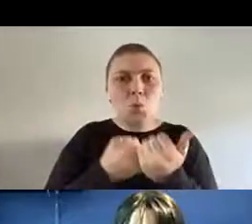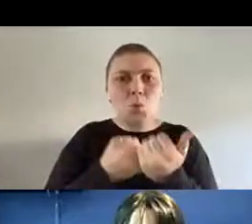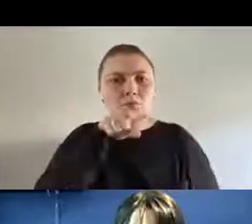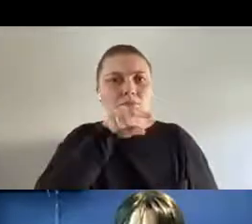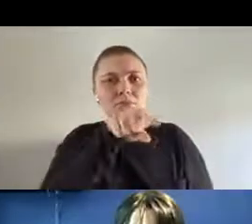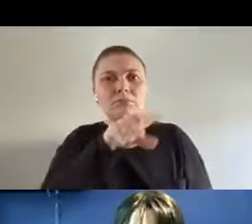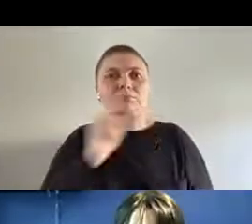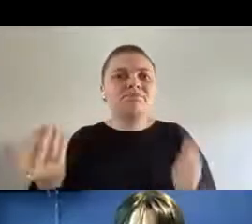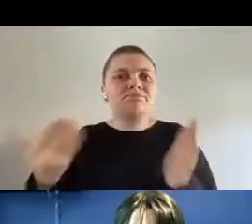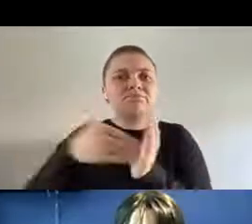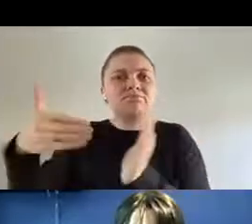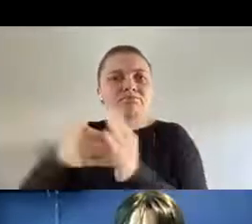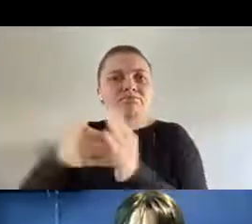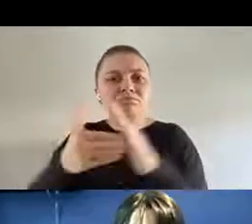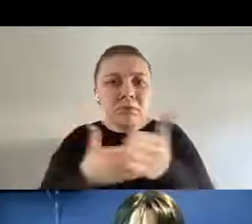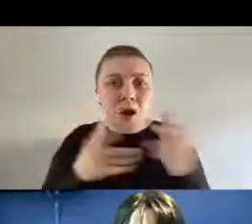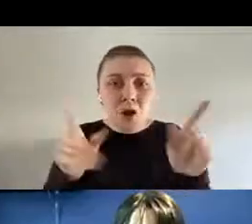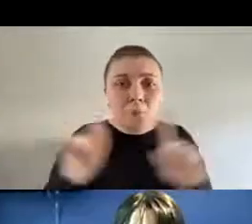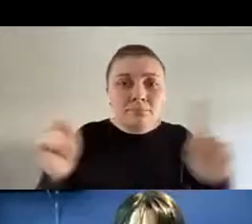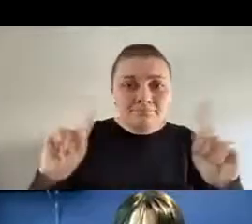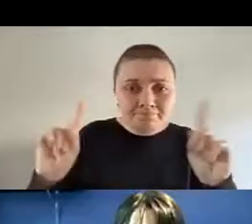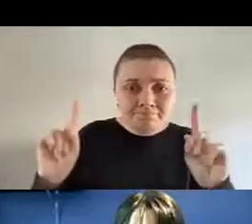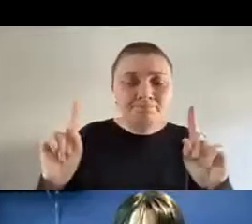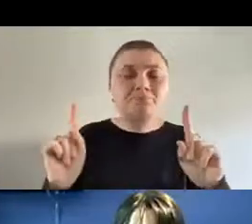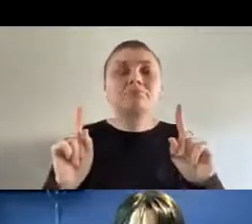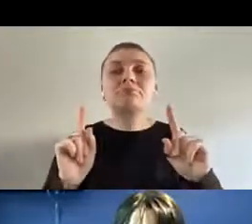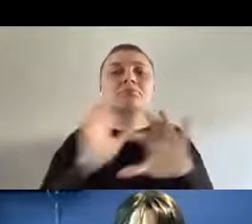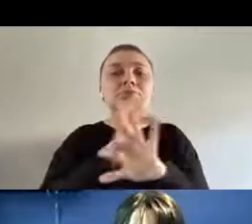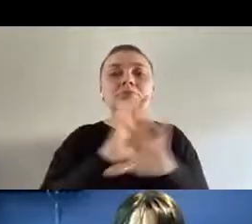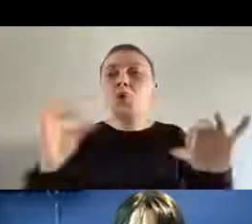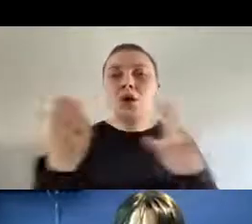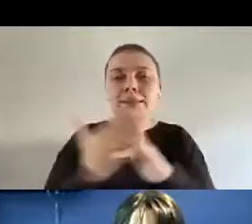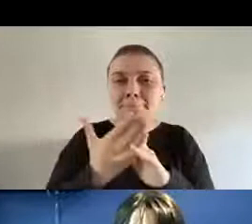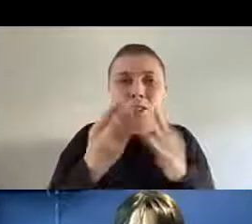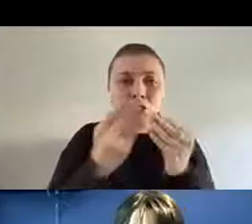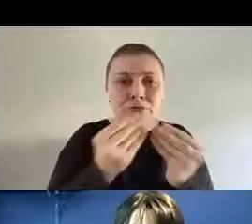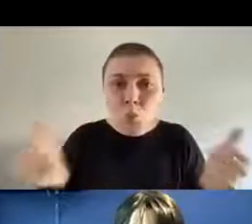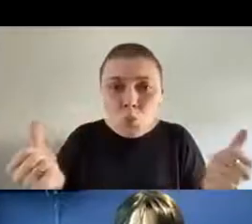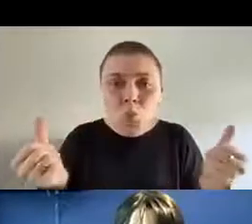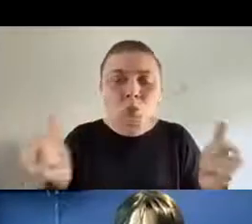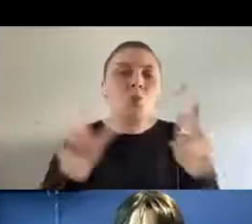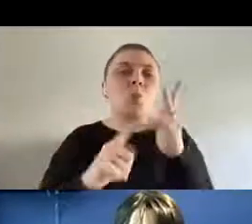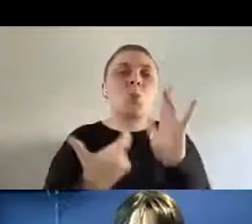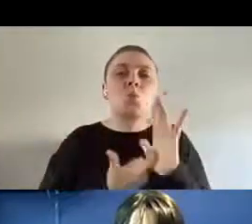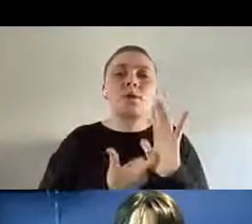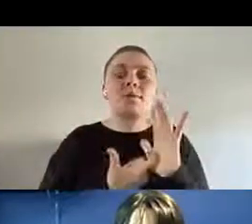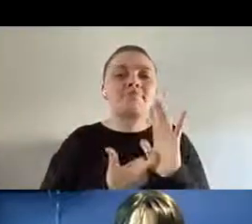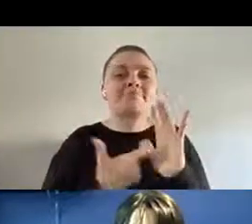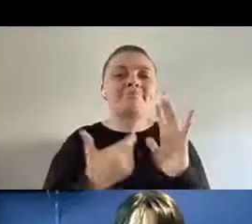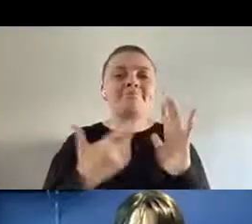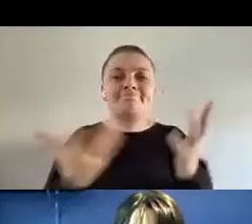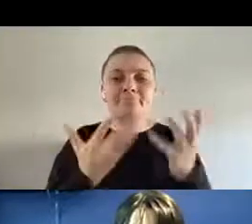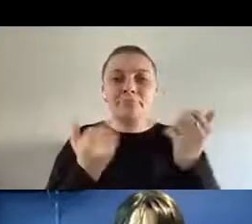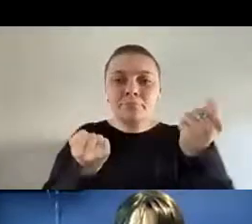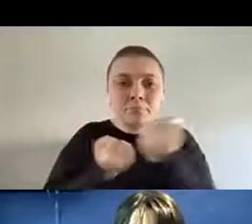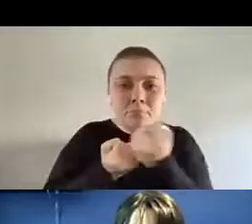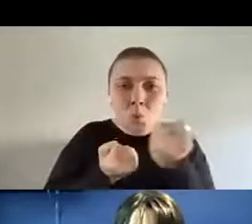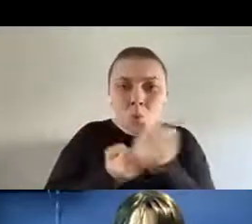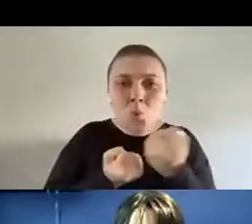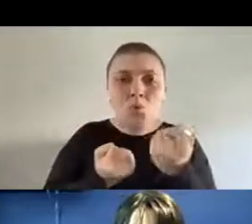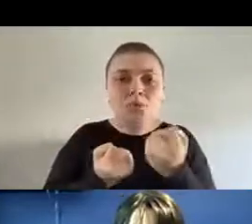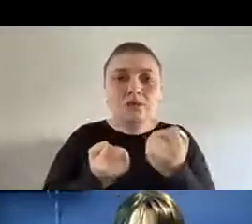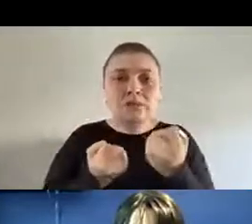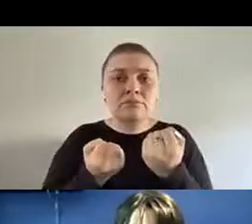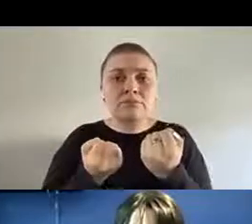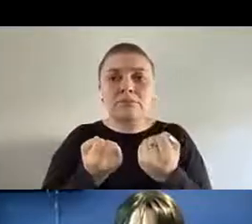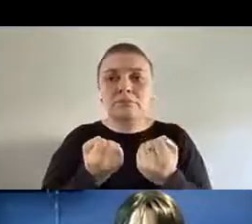additional barriers might include inaccessible resources or support, or